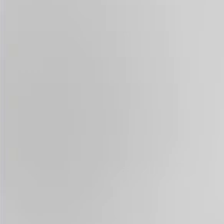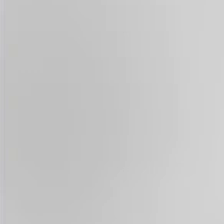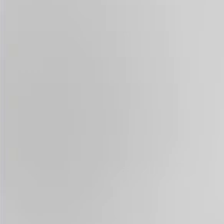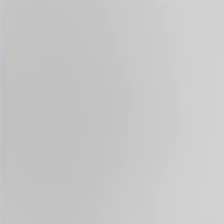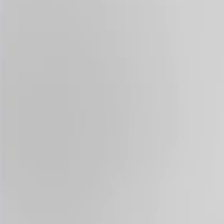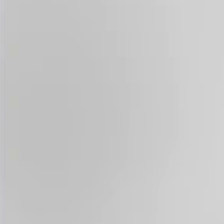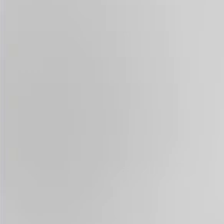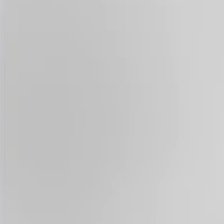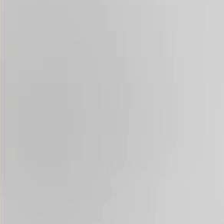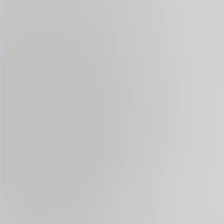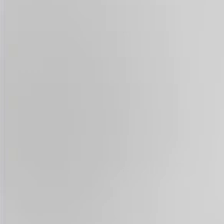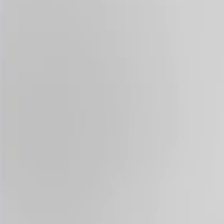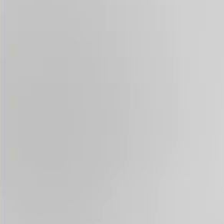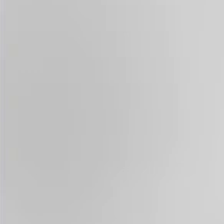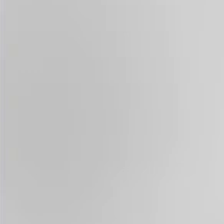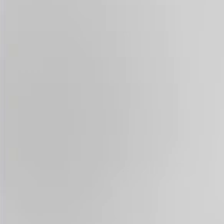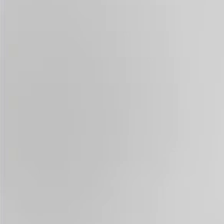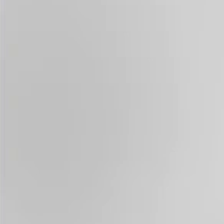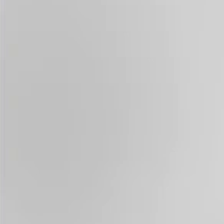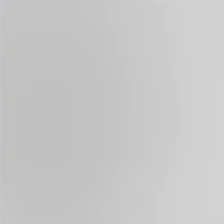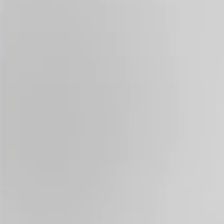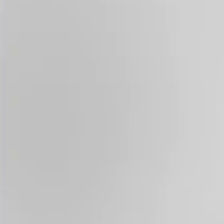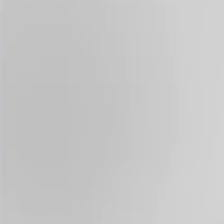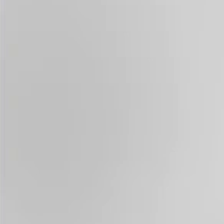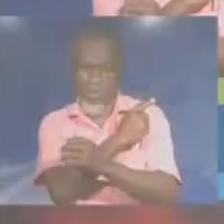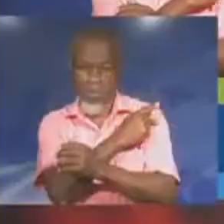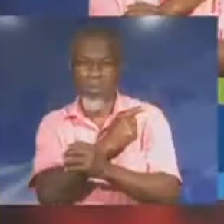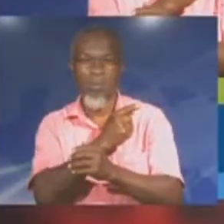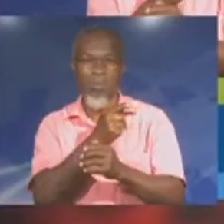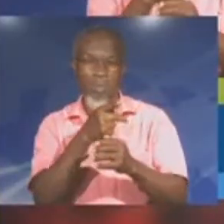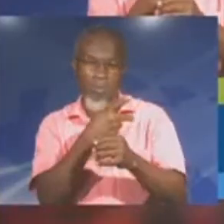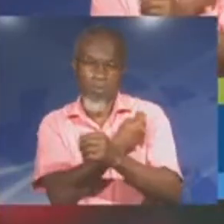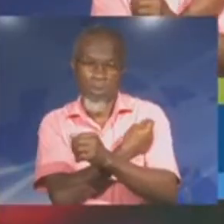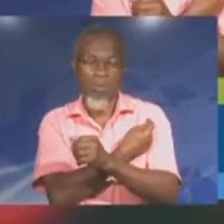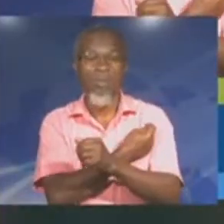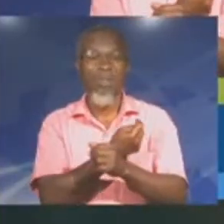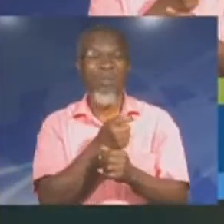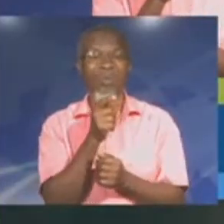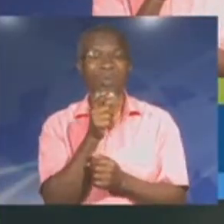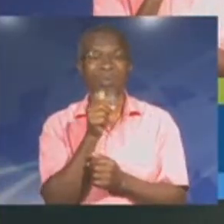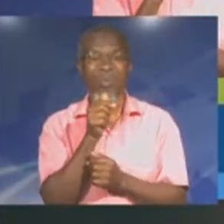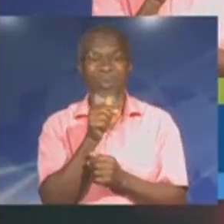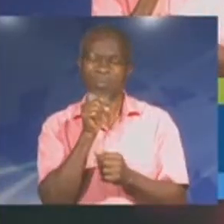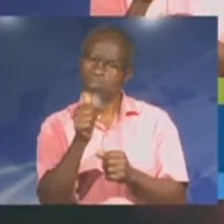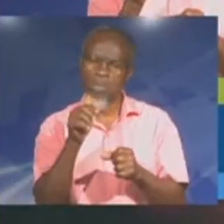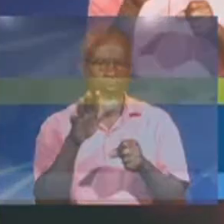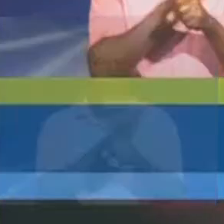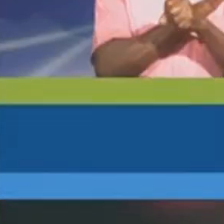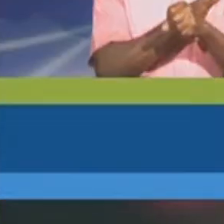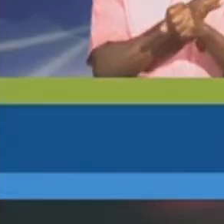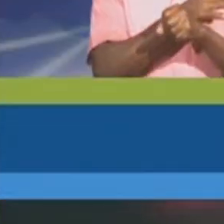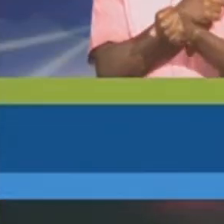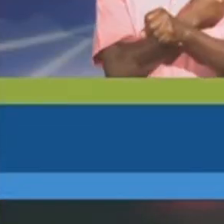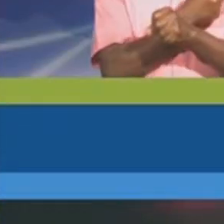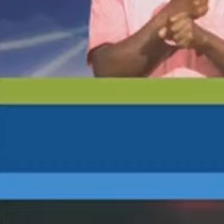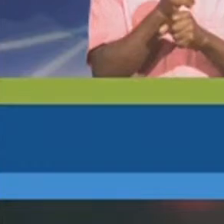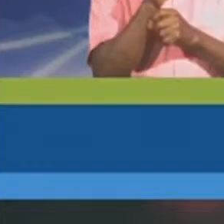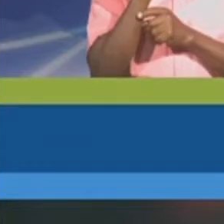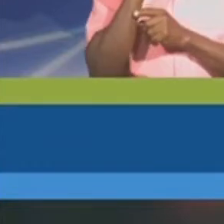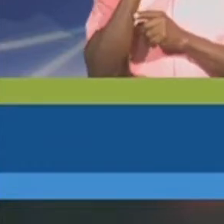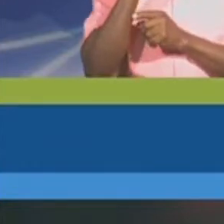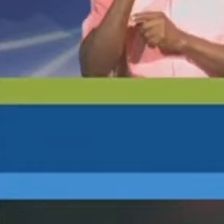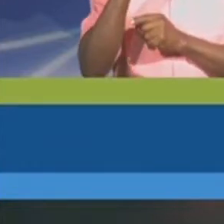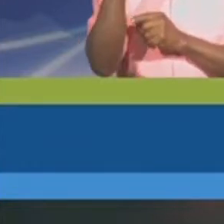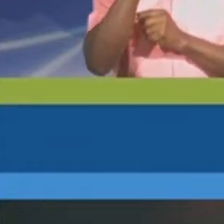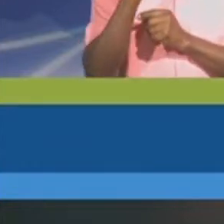8,817 patients by vaccination status again. Those who are not fully vaccinated, 81.6%, the